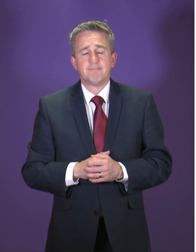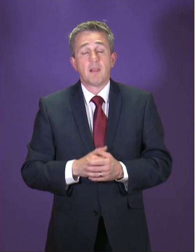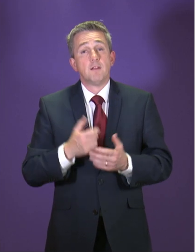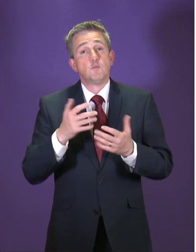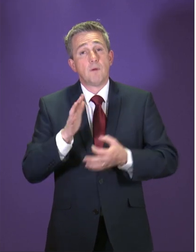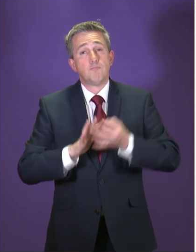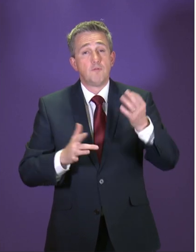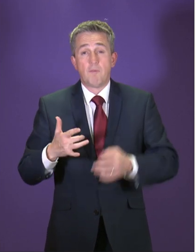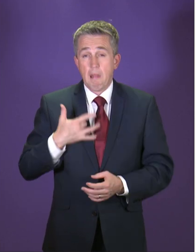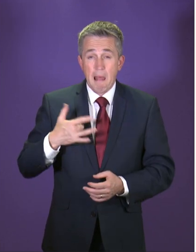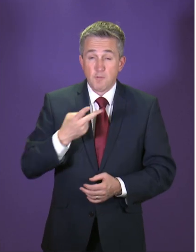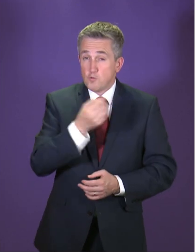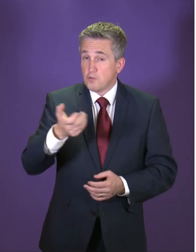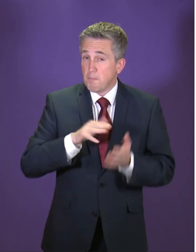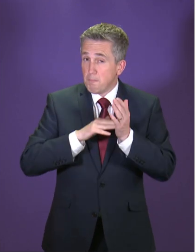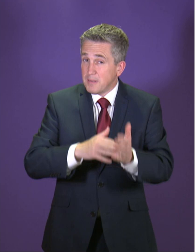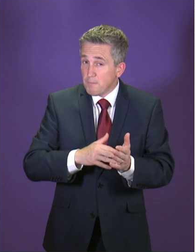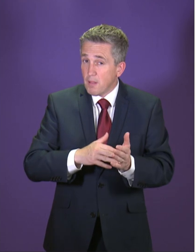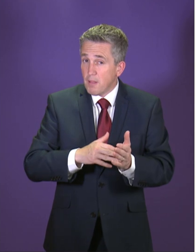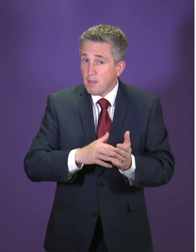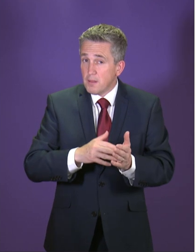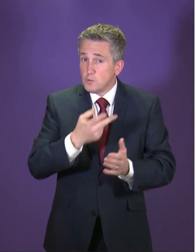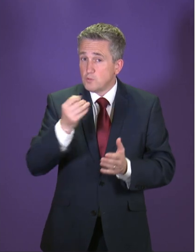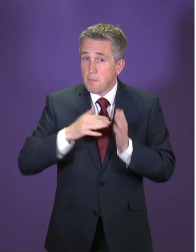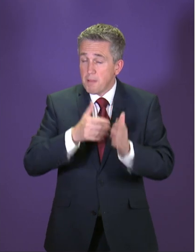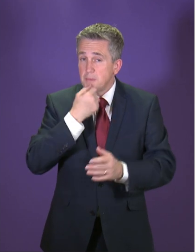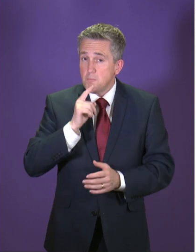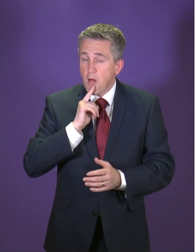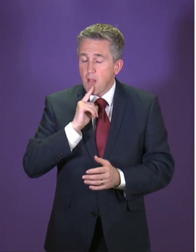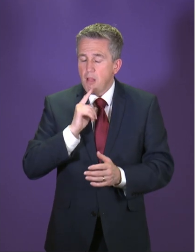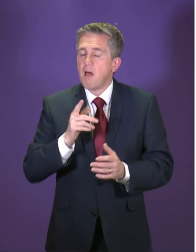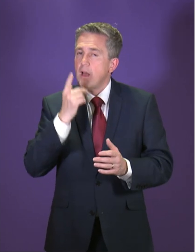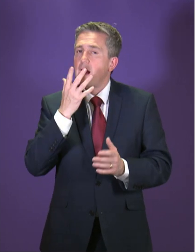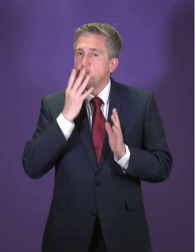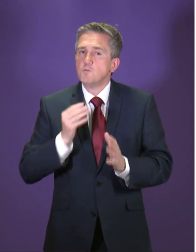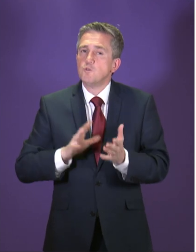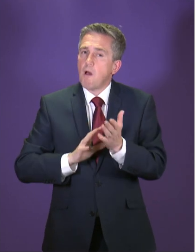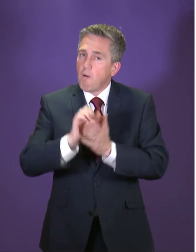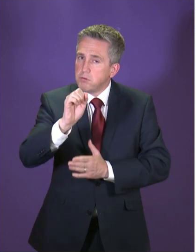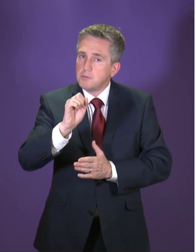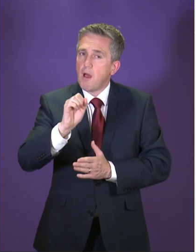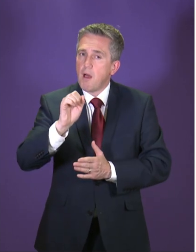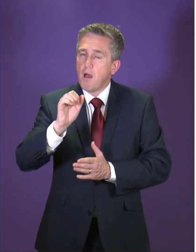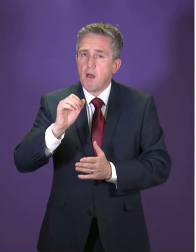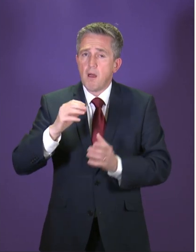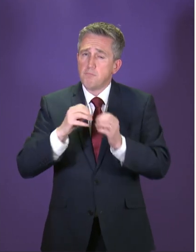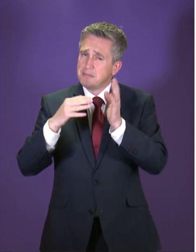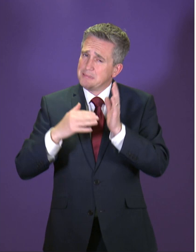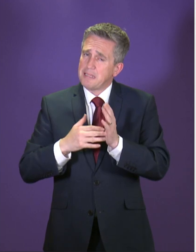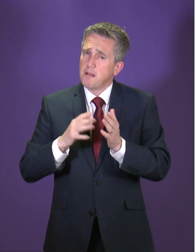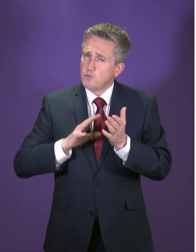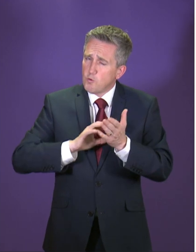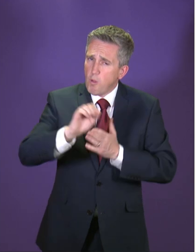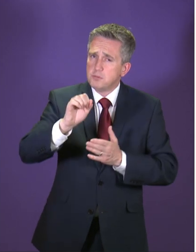is culture. Our cultural values, our cultural assets,